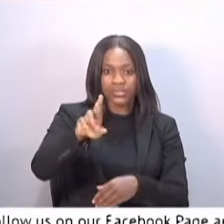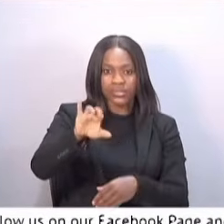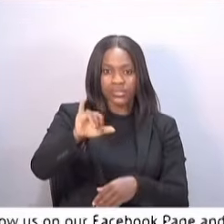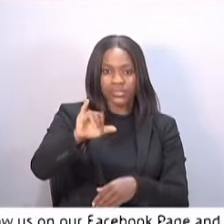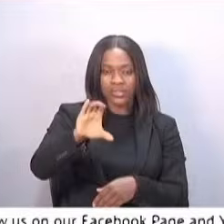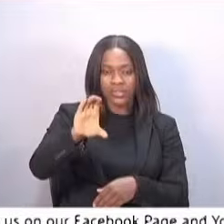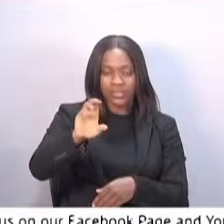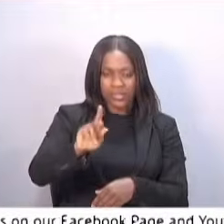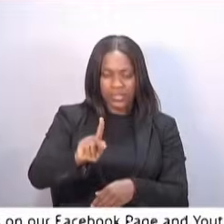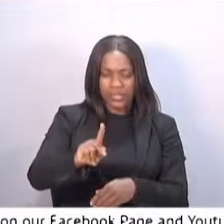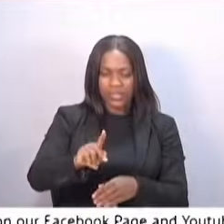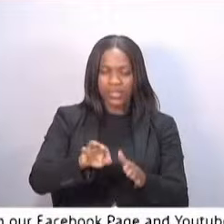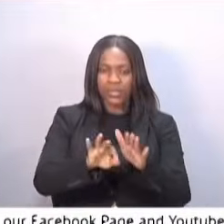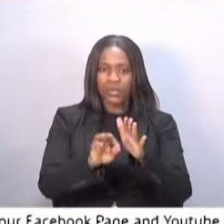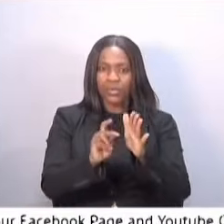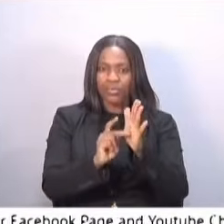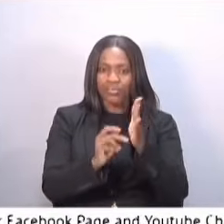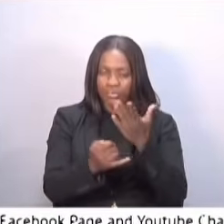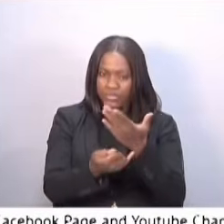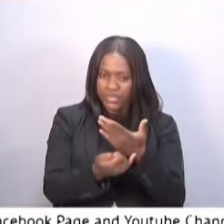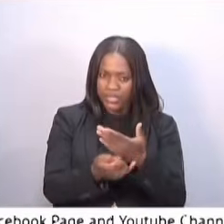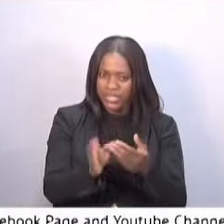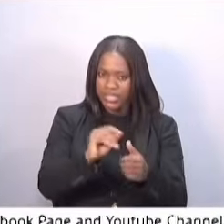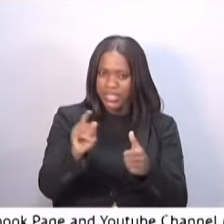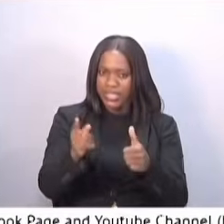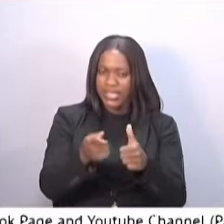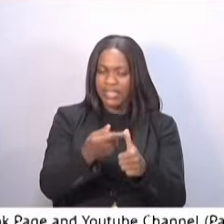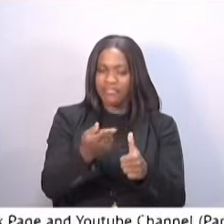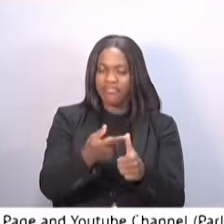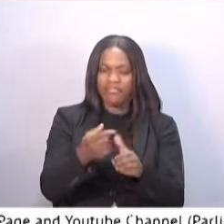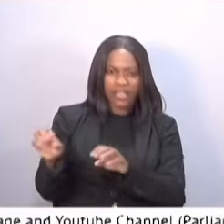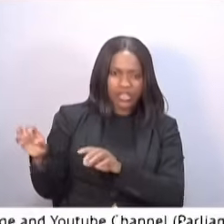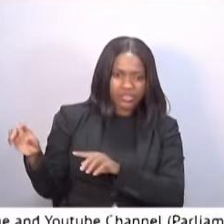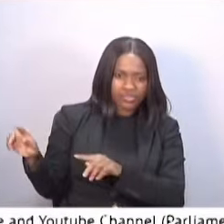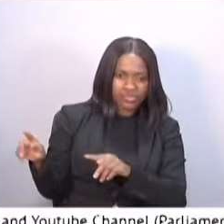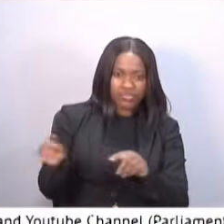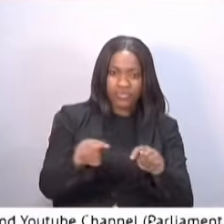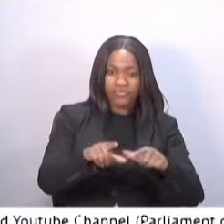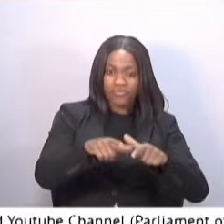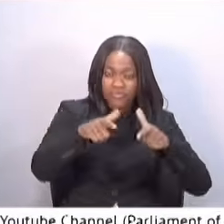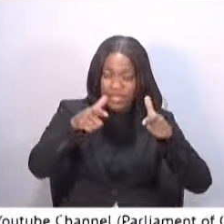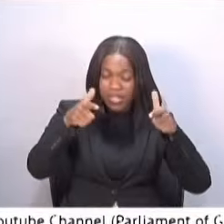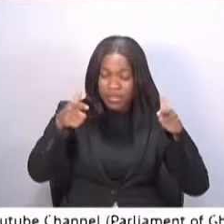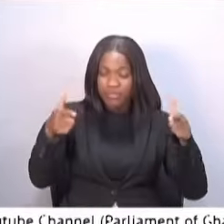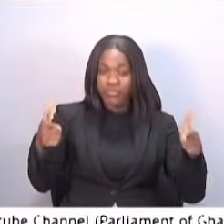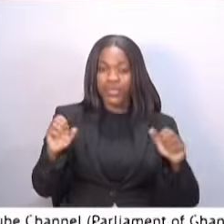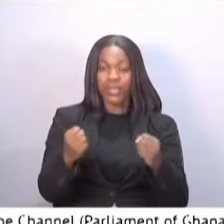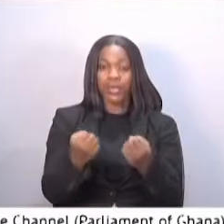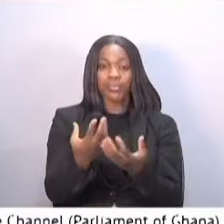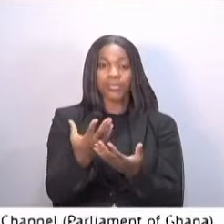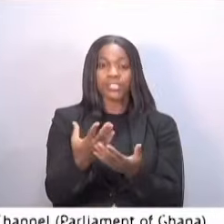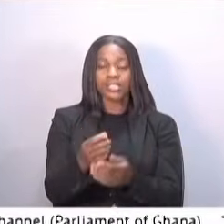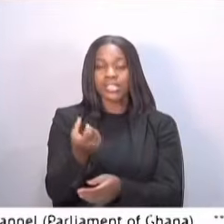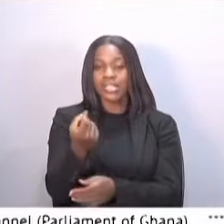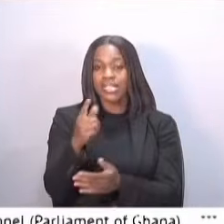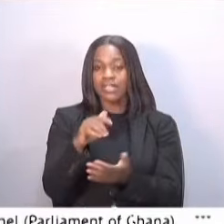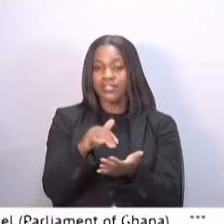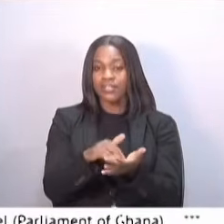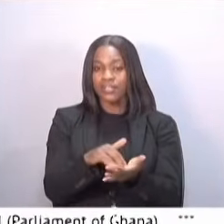project development. First ever transfer of the largest ITMOs of some